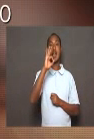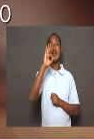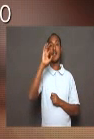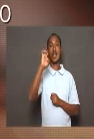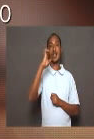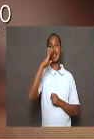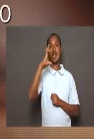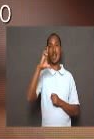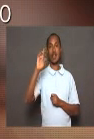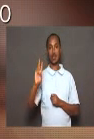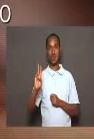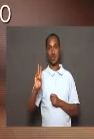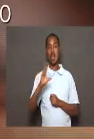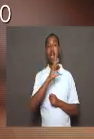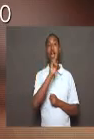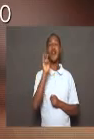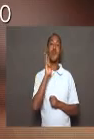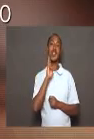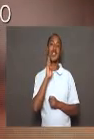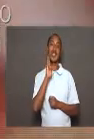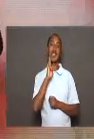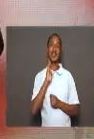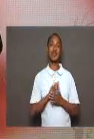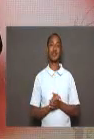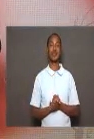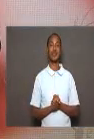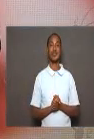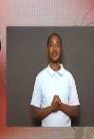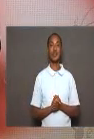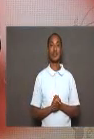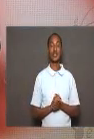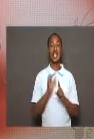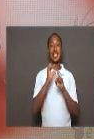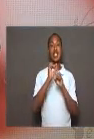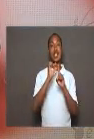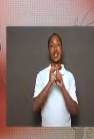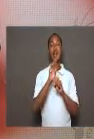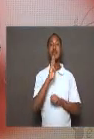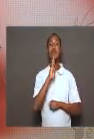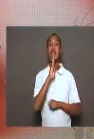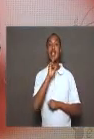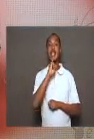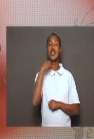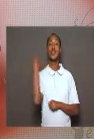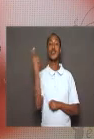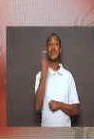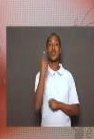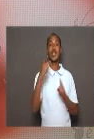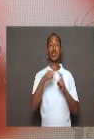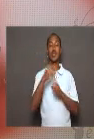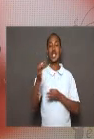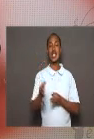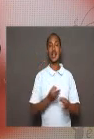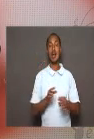iron chloride and water. The term base is used to